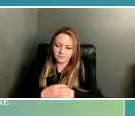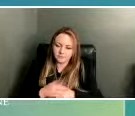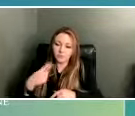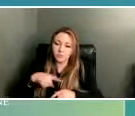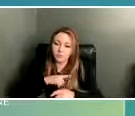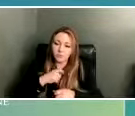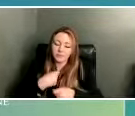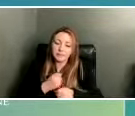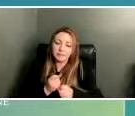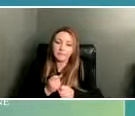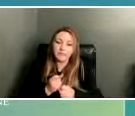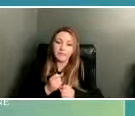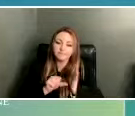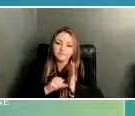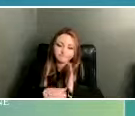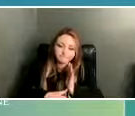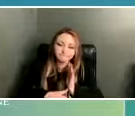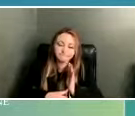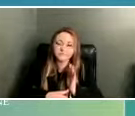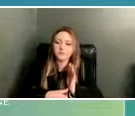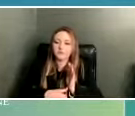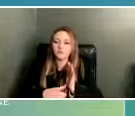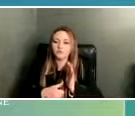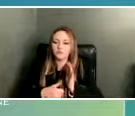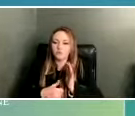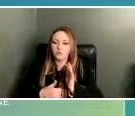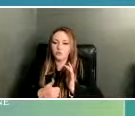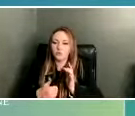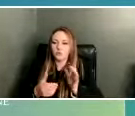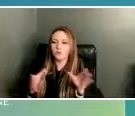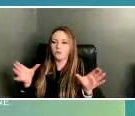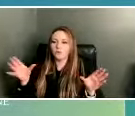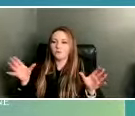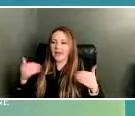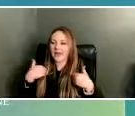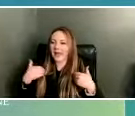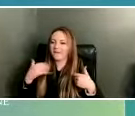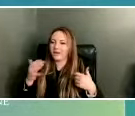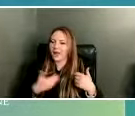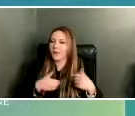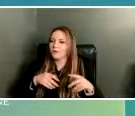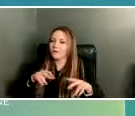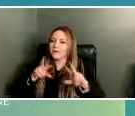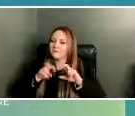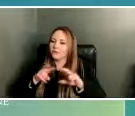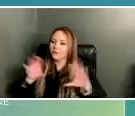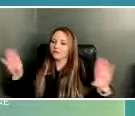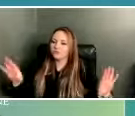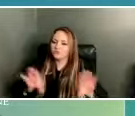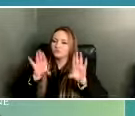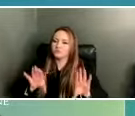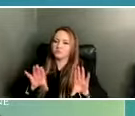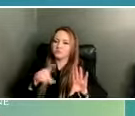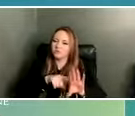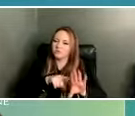it a point to line these evaluation metrics up with our objectives that we have